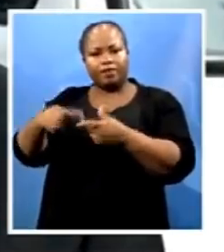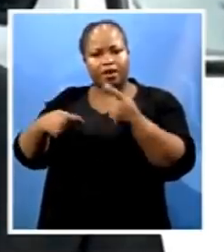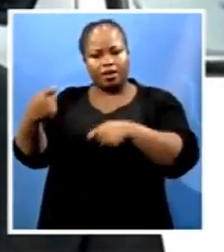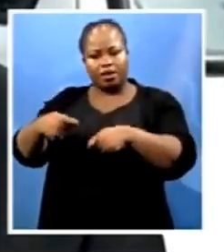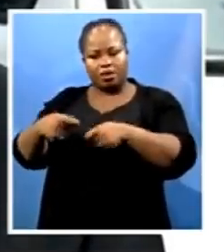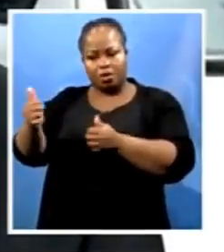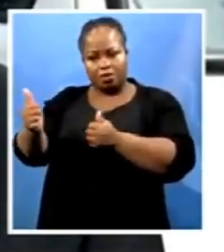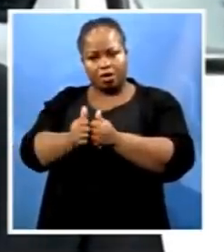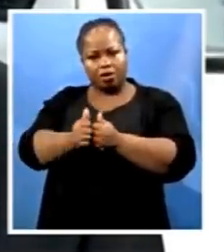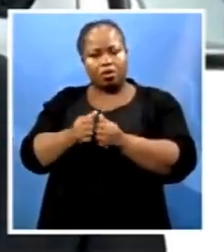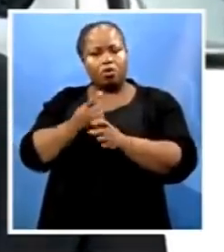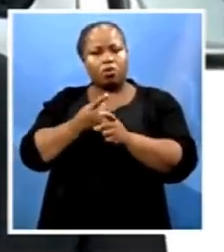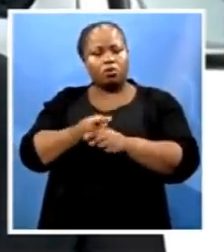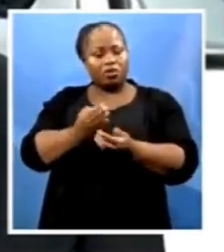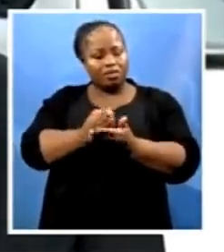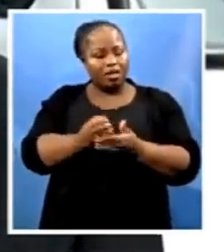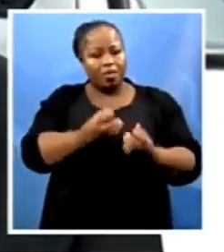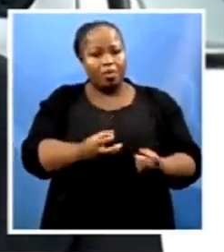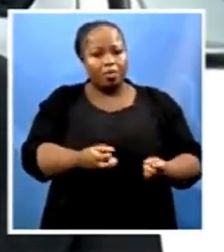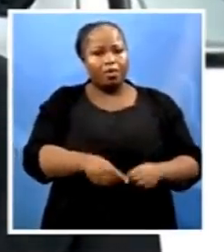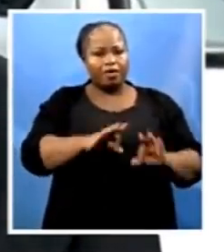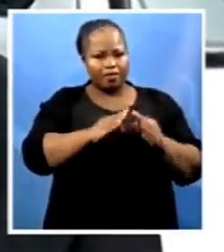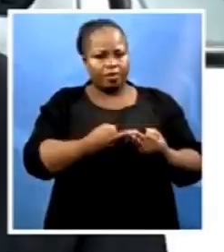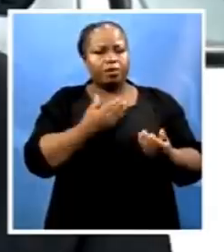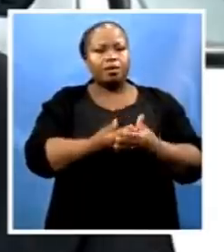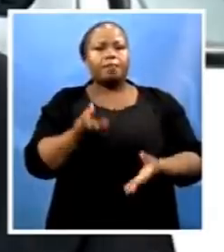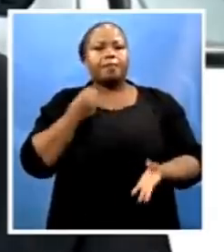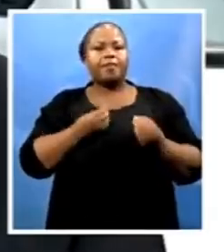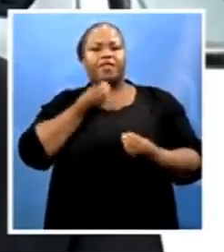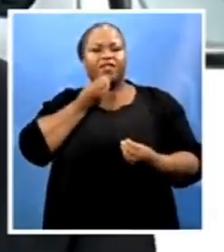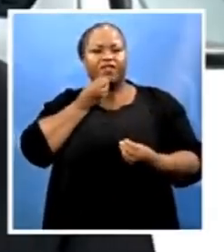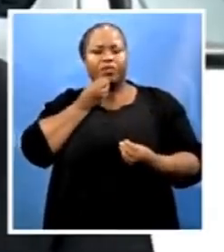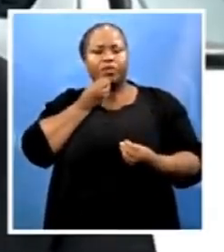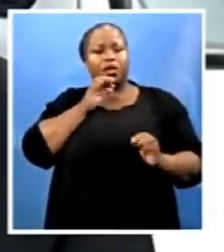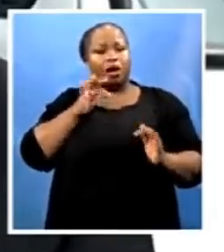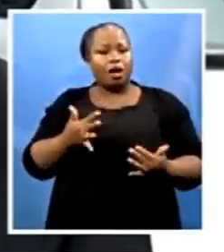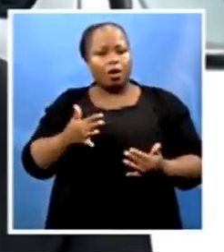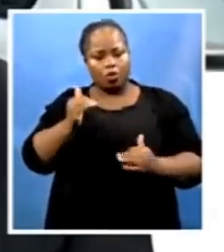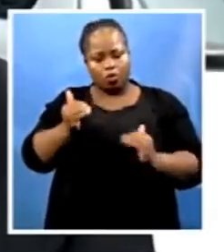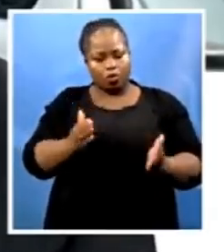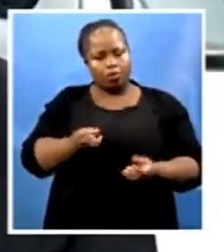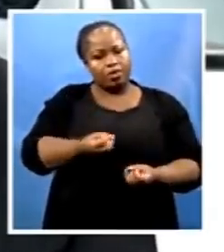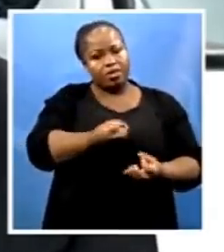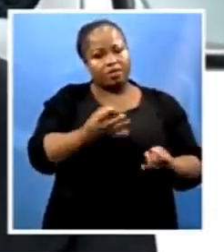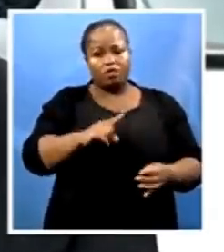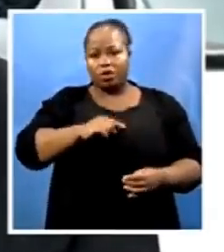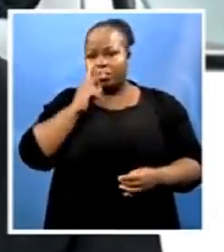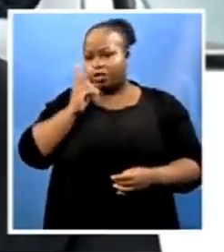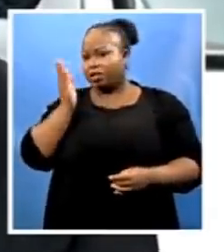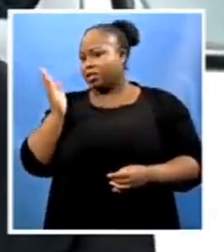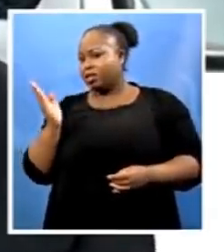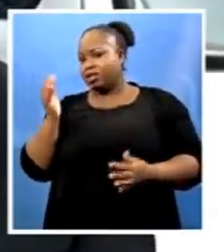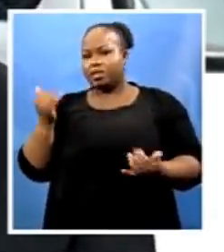receive nutritious meals in the form of food packs. As you can see behind us, these food packs are being